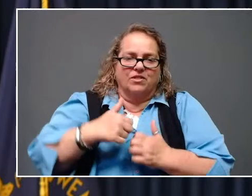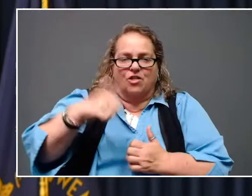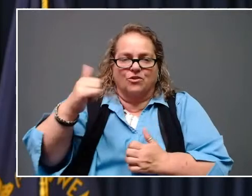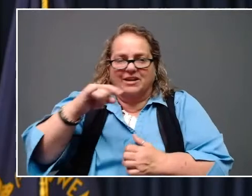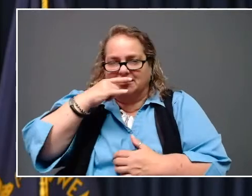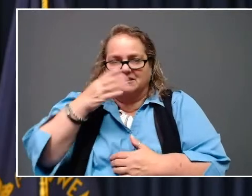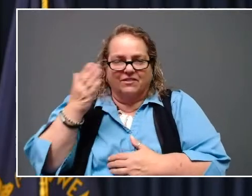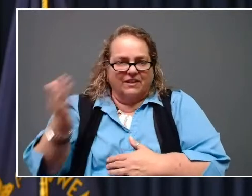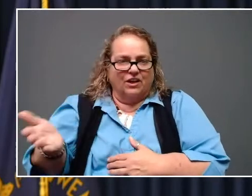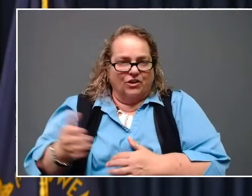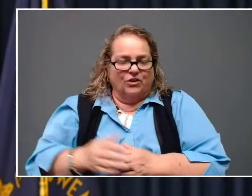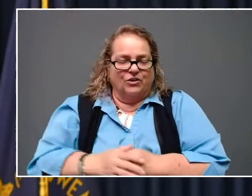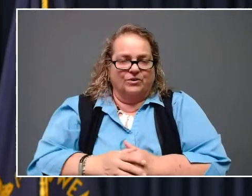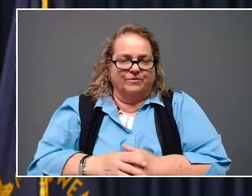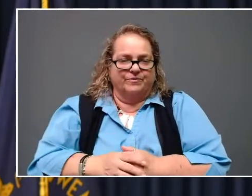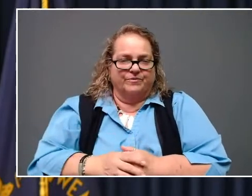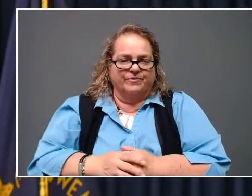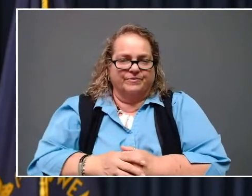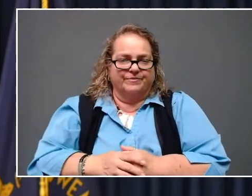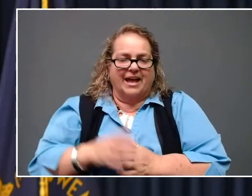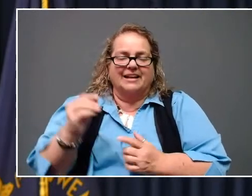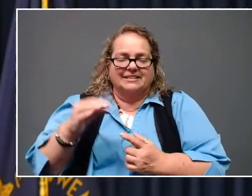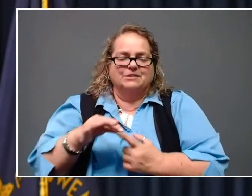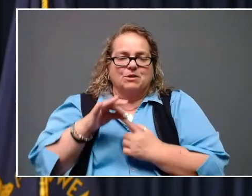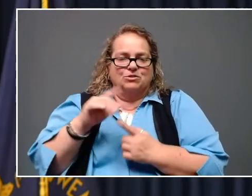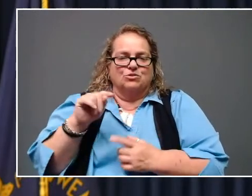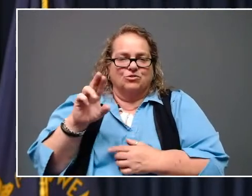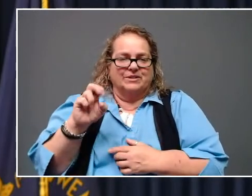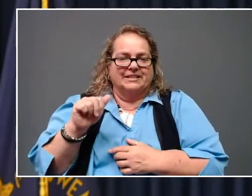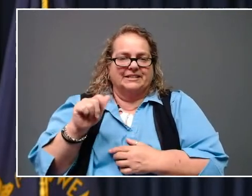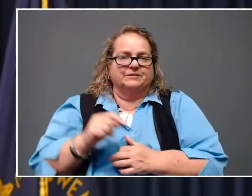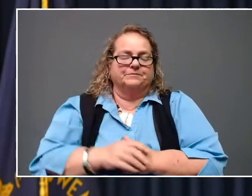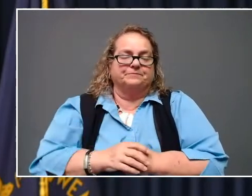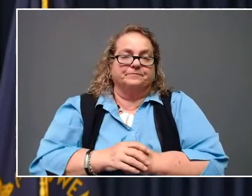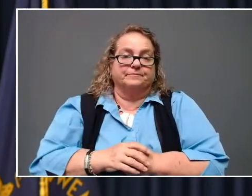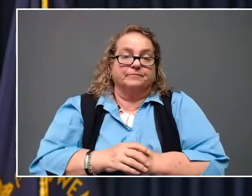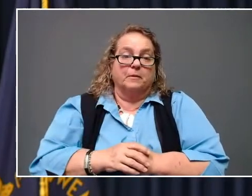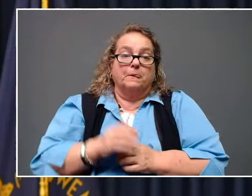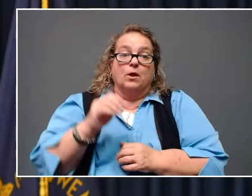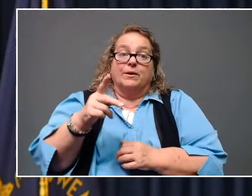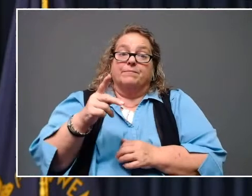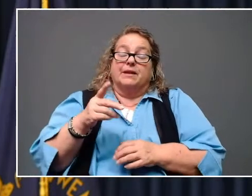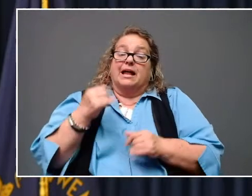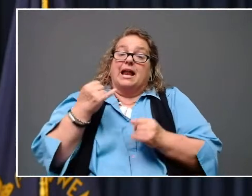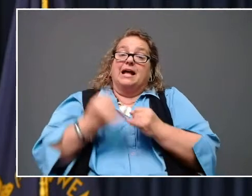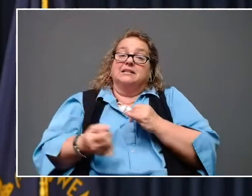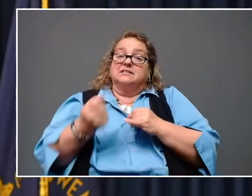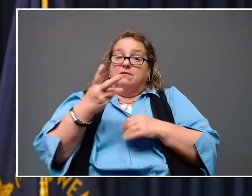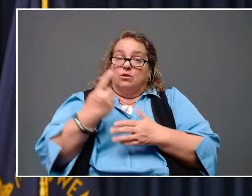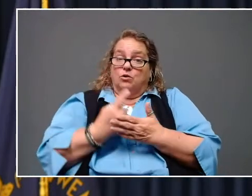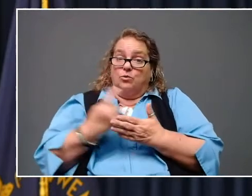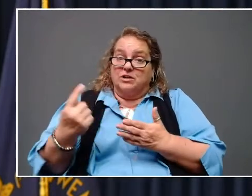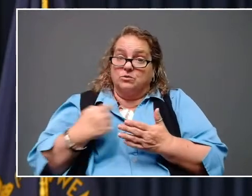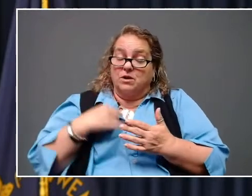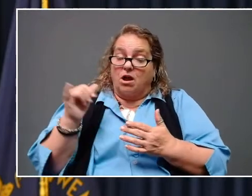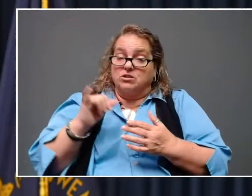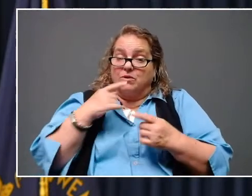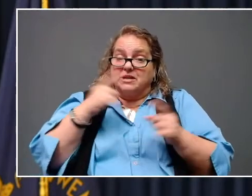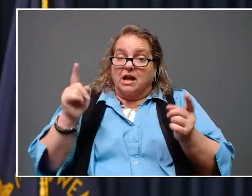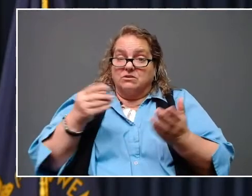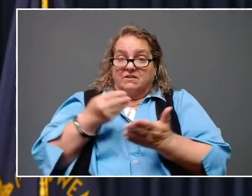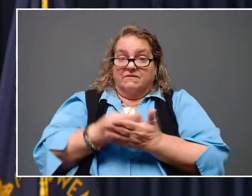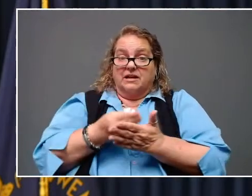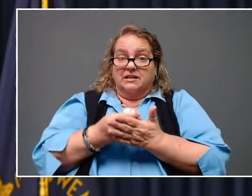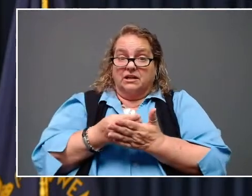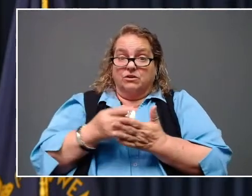and a special treat. All right. Over the last several weeks, we've also announced funding to